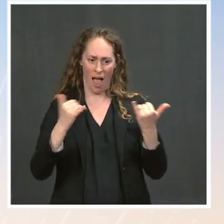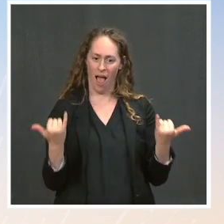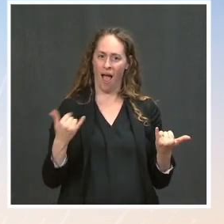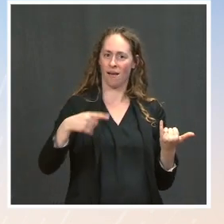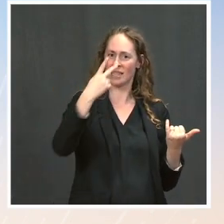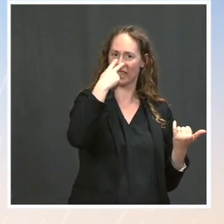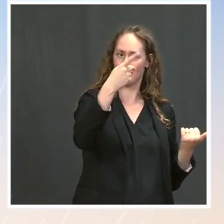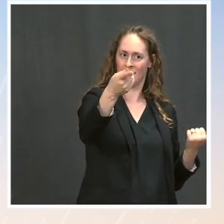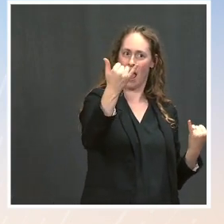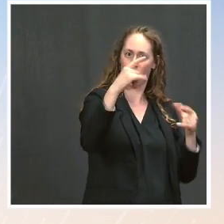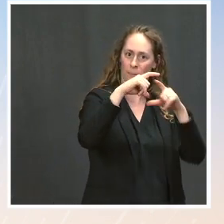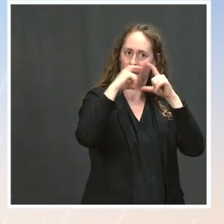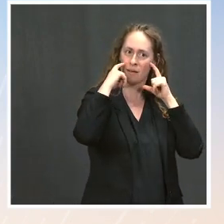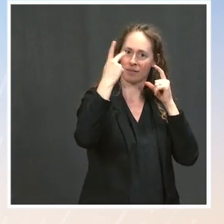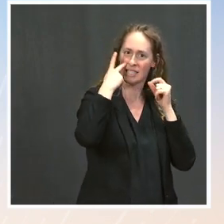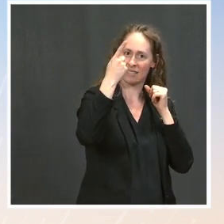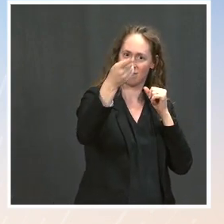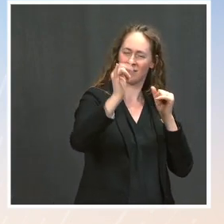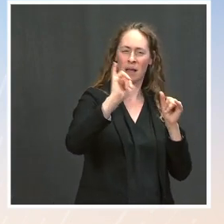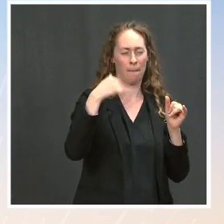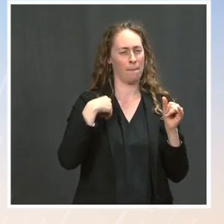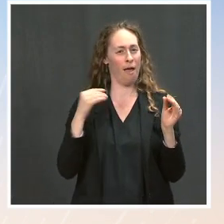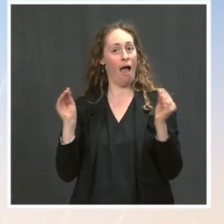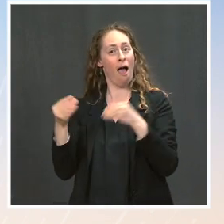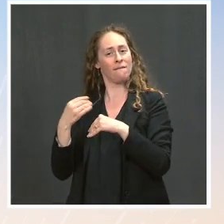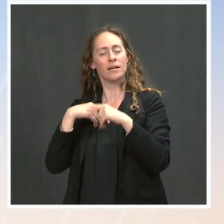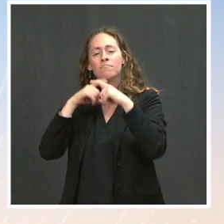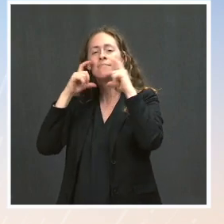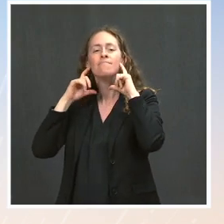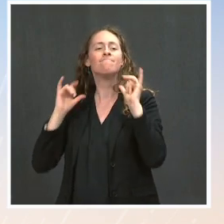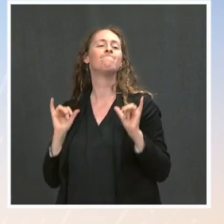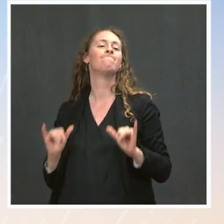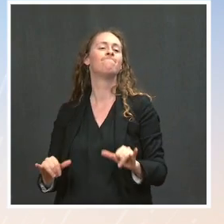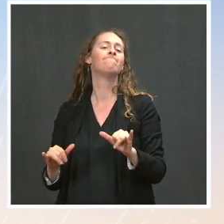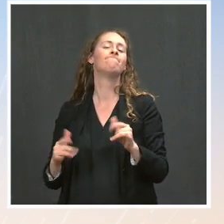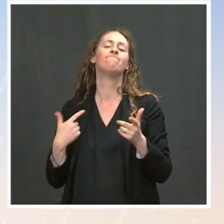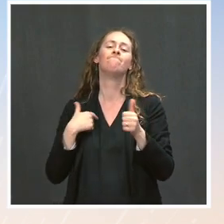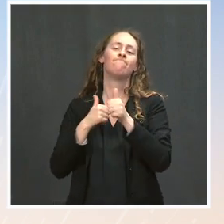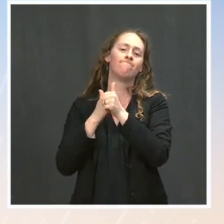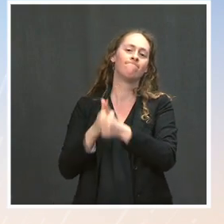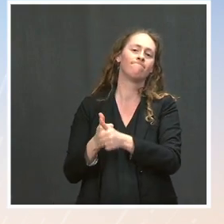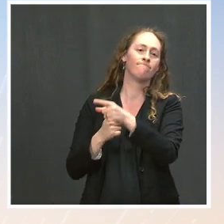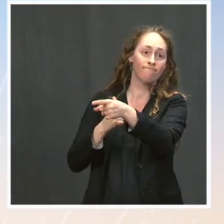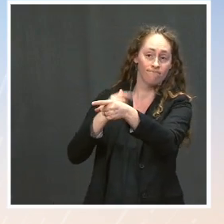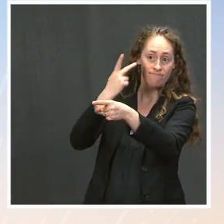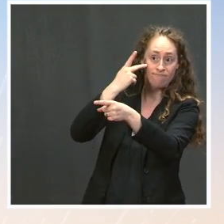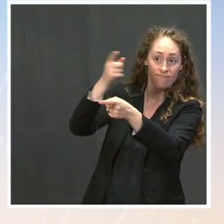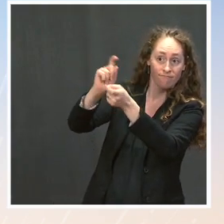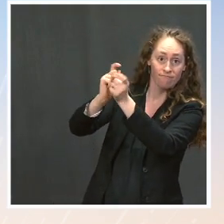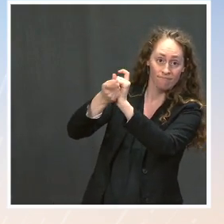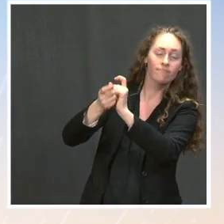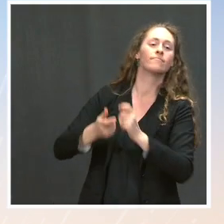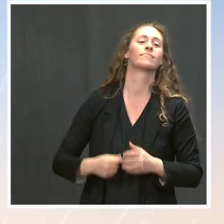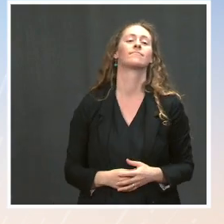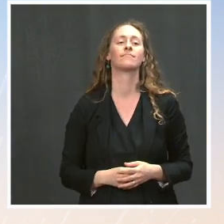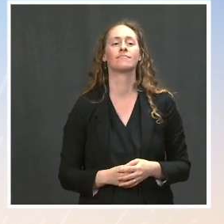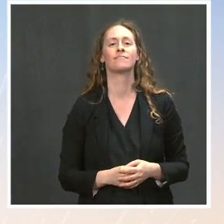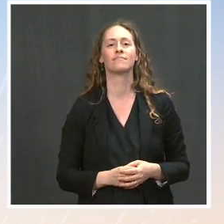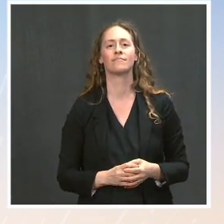wear masks in our offices and continue to abide by that until that guidance changes. Hi, Mary. Go ahead. Hi, thank you.